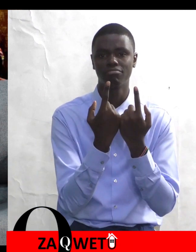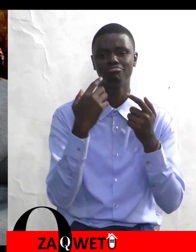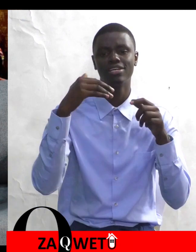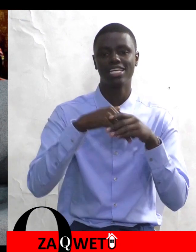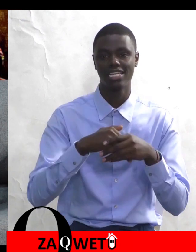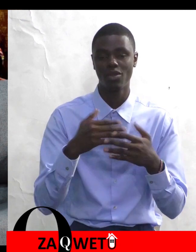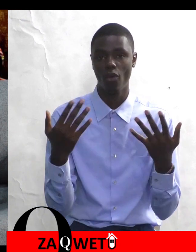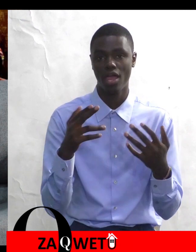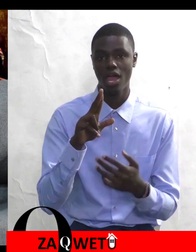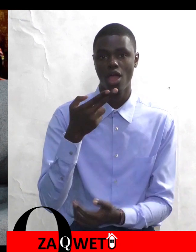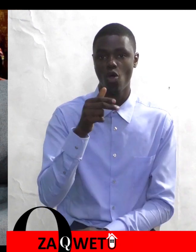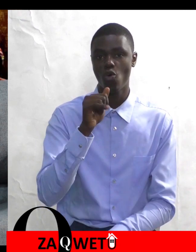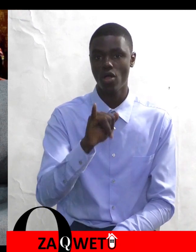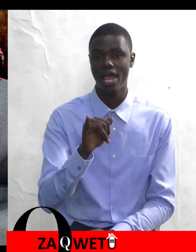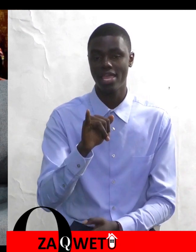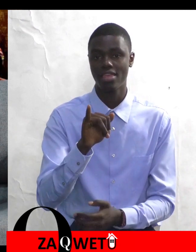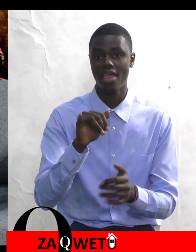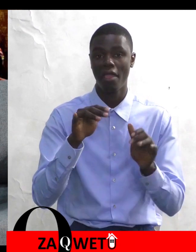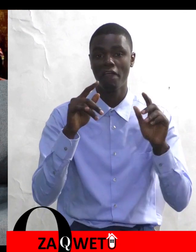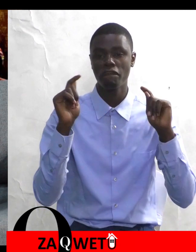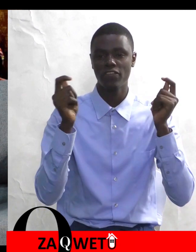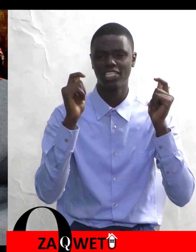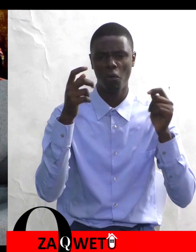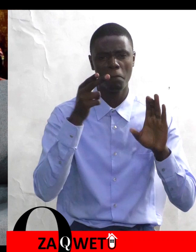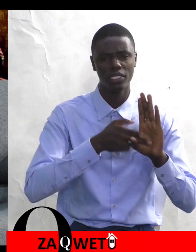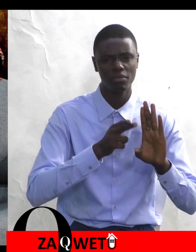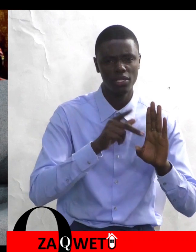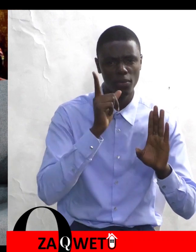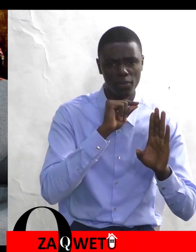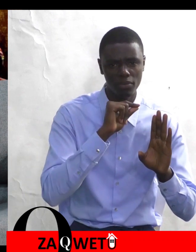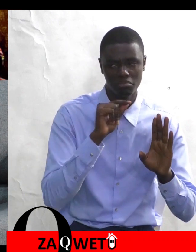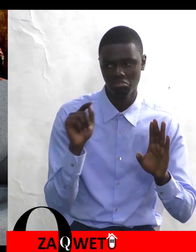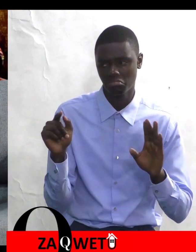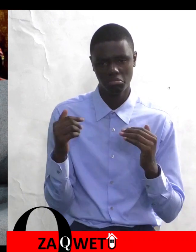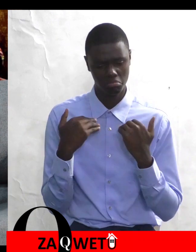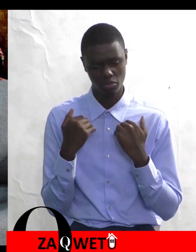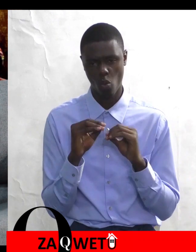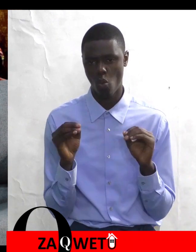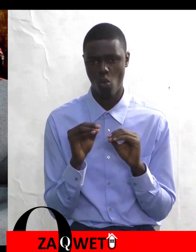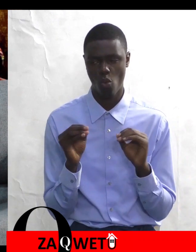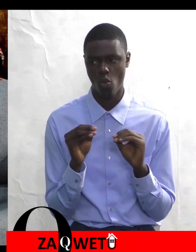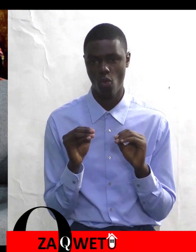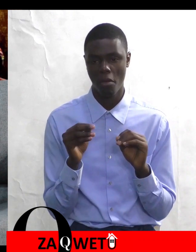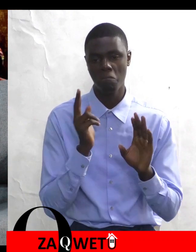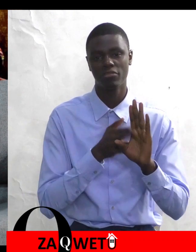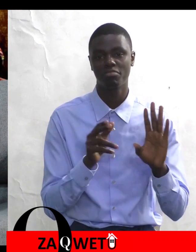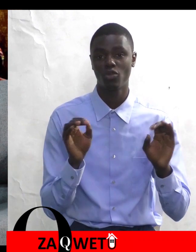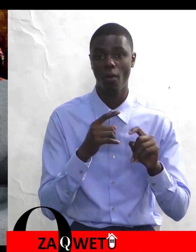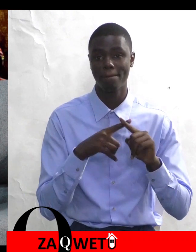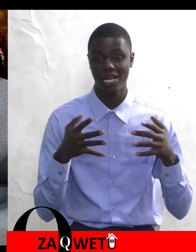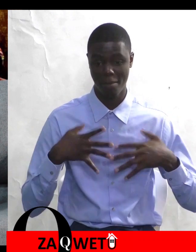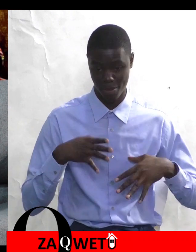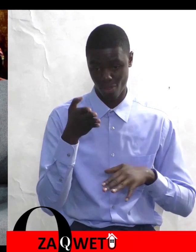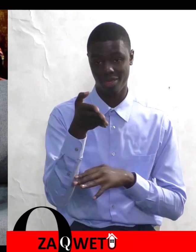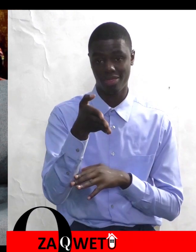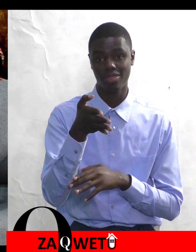an event which we are in called Uhai Festival. Yeah. Did you participate in that? On that one, I was not well, so